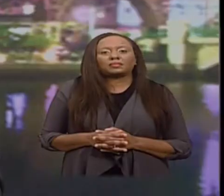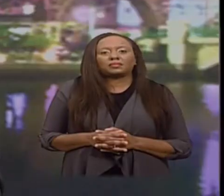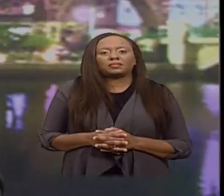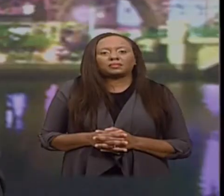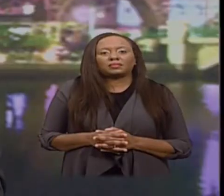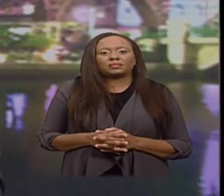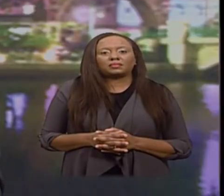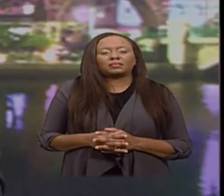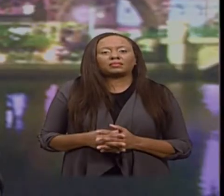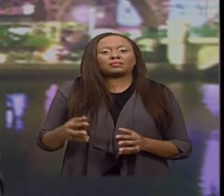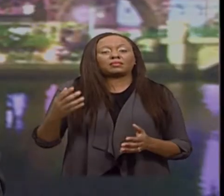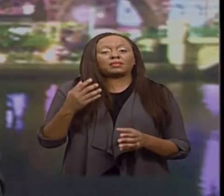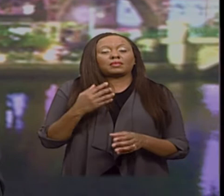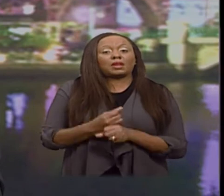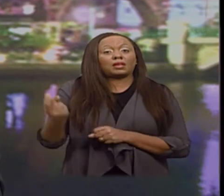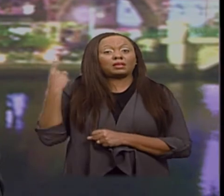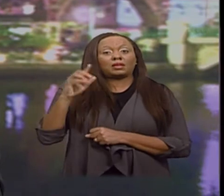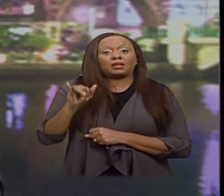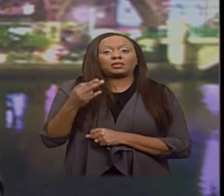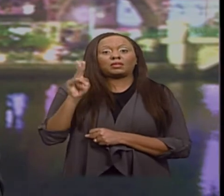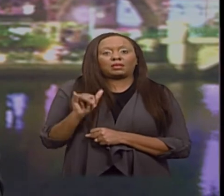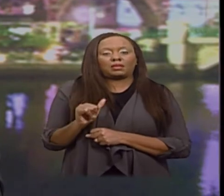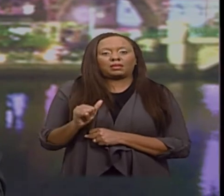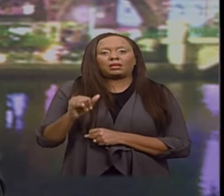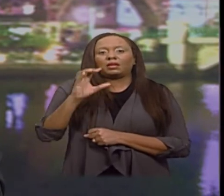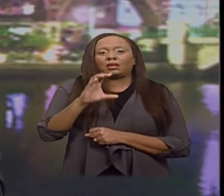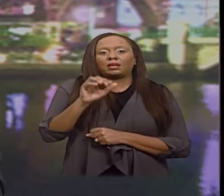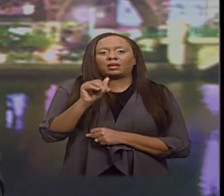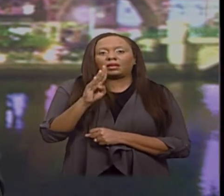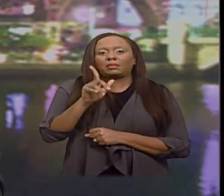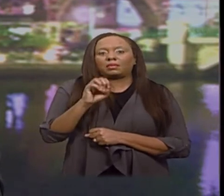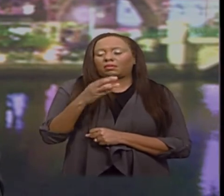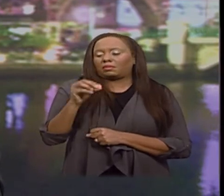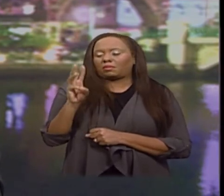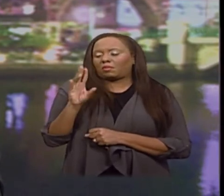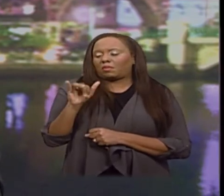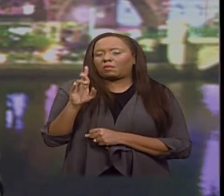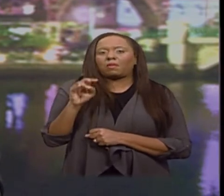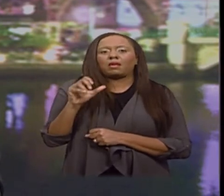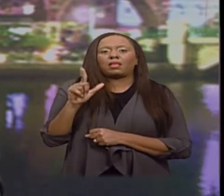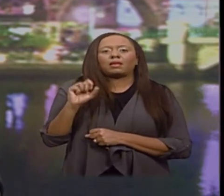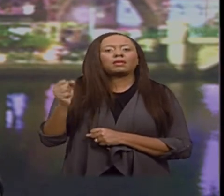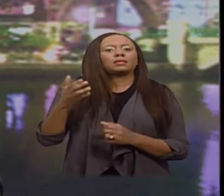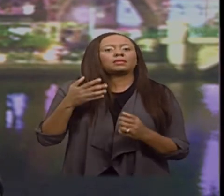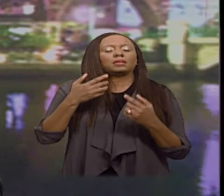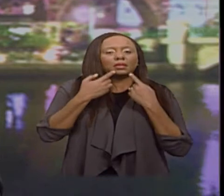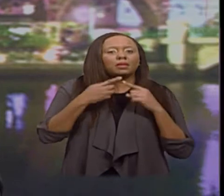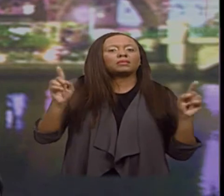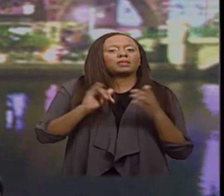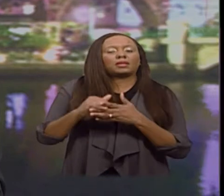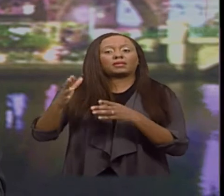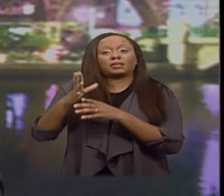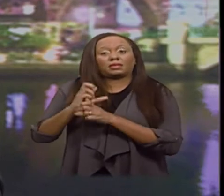opportunities. In July last year, Cable and Wireless Barbados Limited announced that it received a proposal from Cable and Wireless West